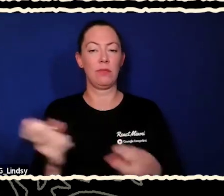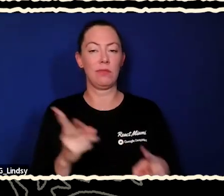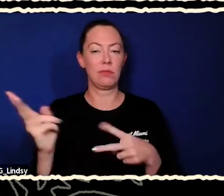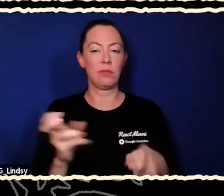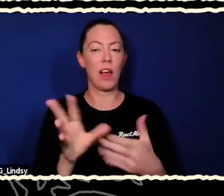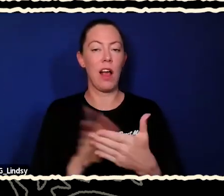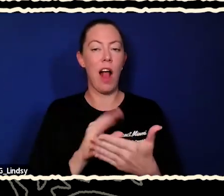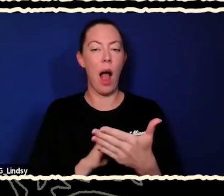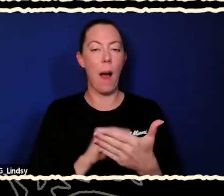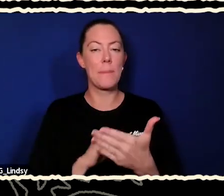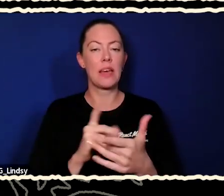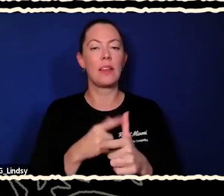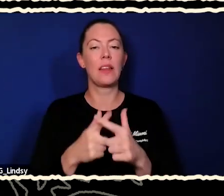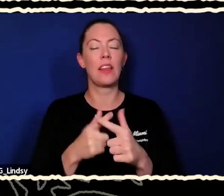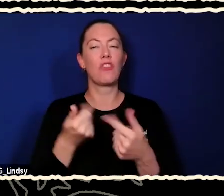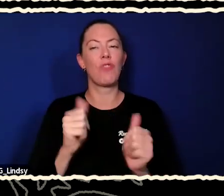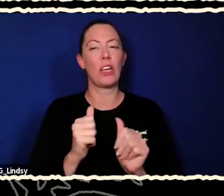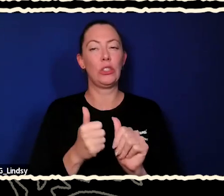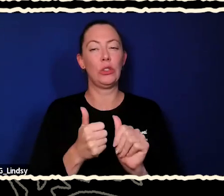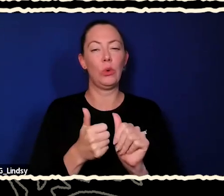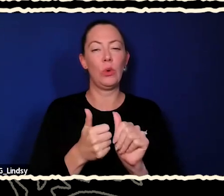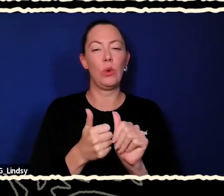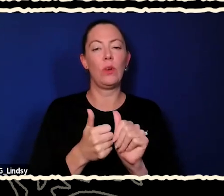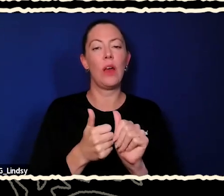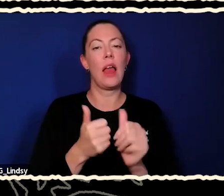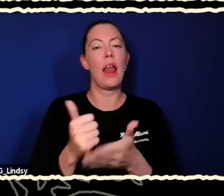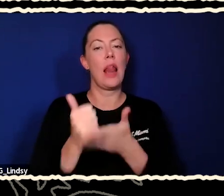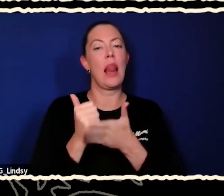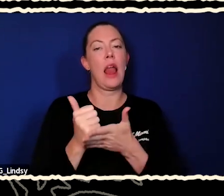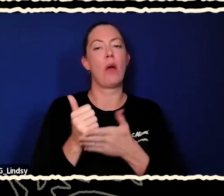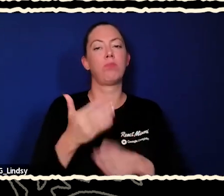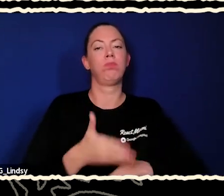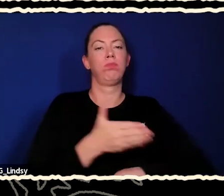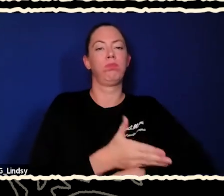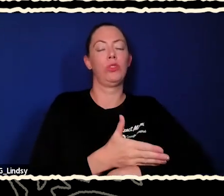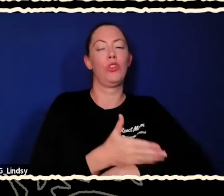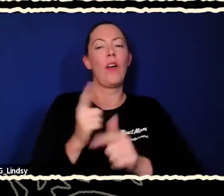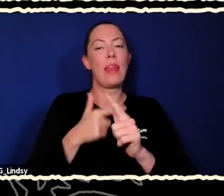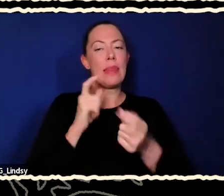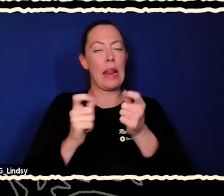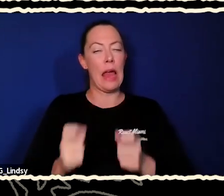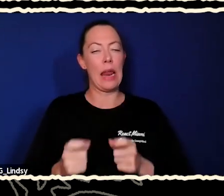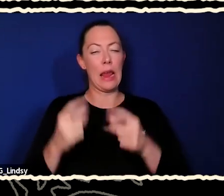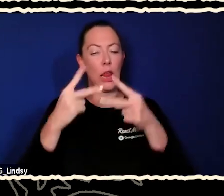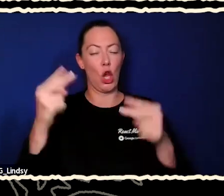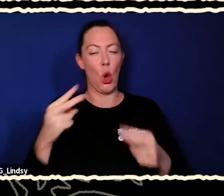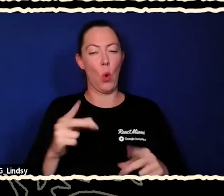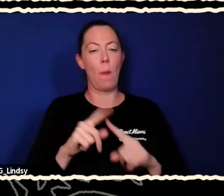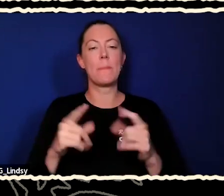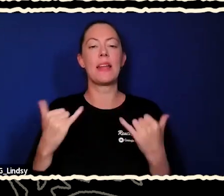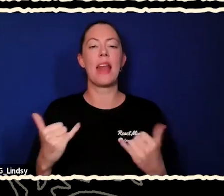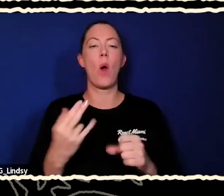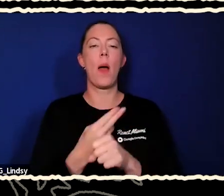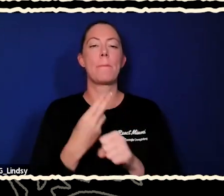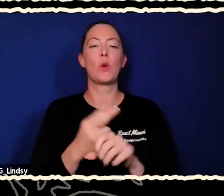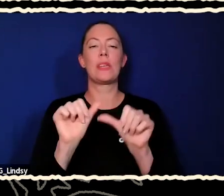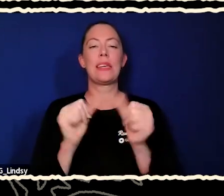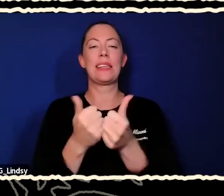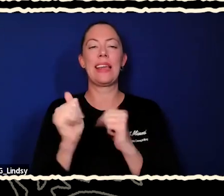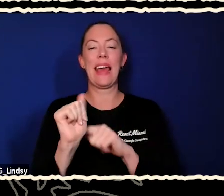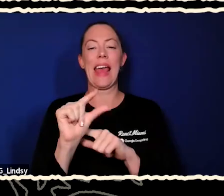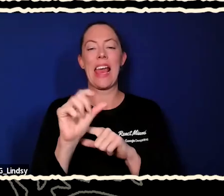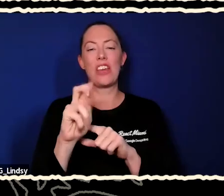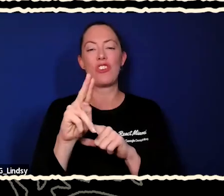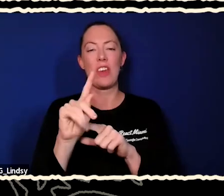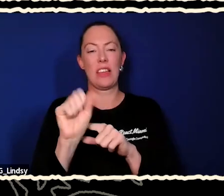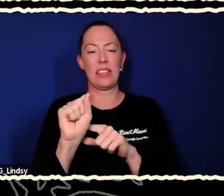to guide the AI and avoid hallucinations when editing my code. But now I use agents.md and skill.md